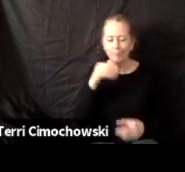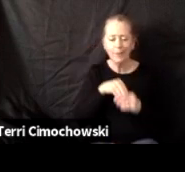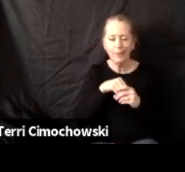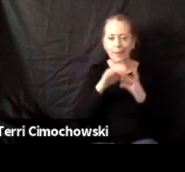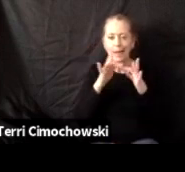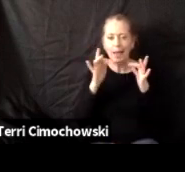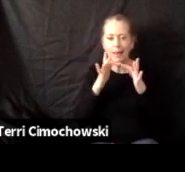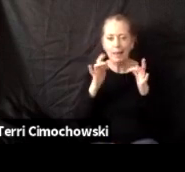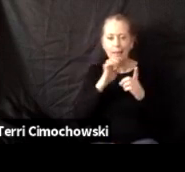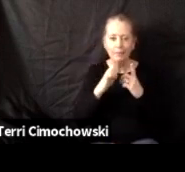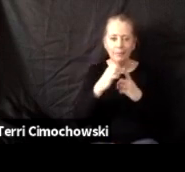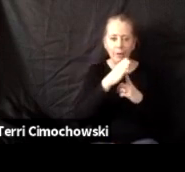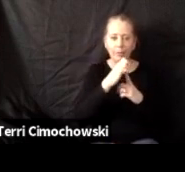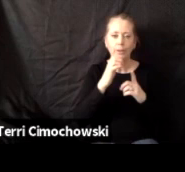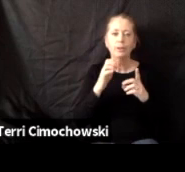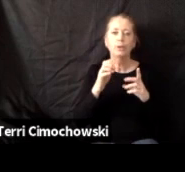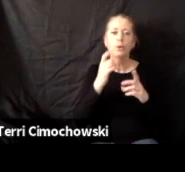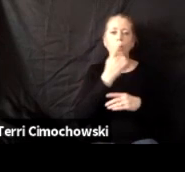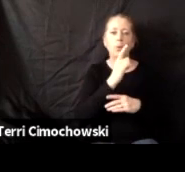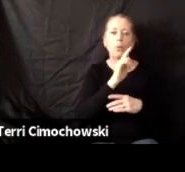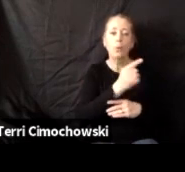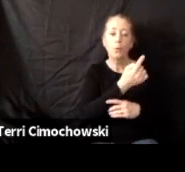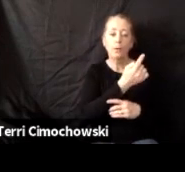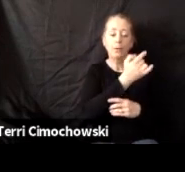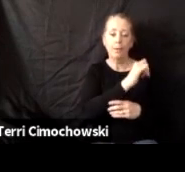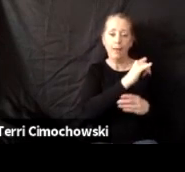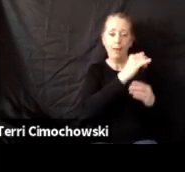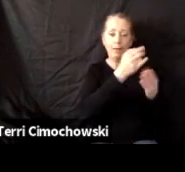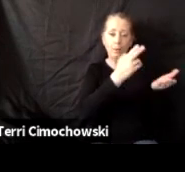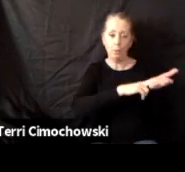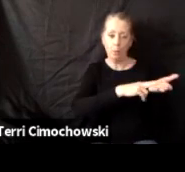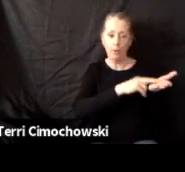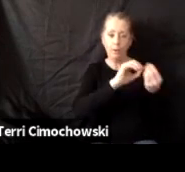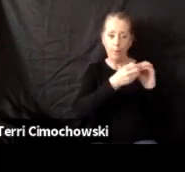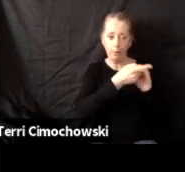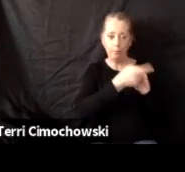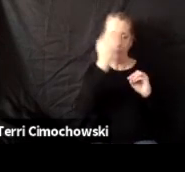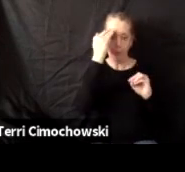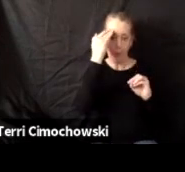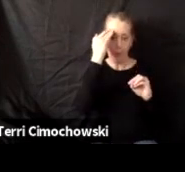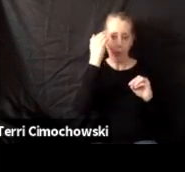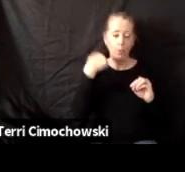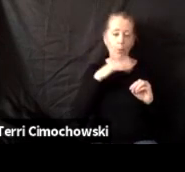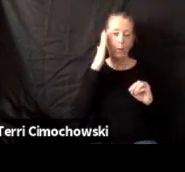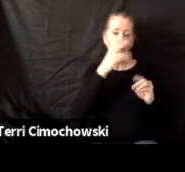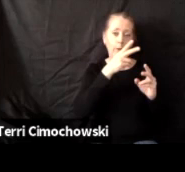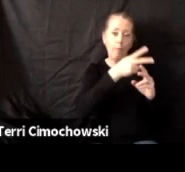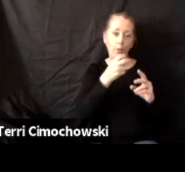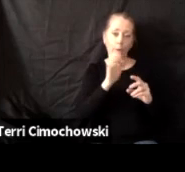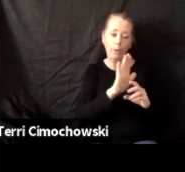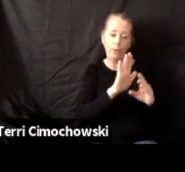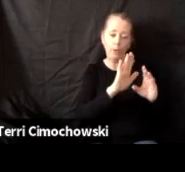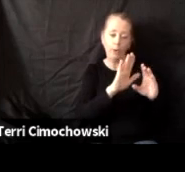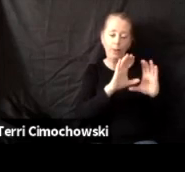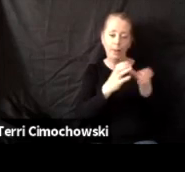online environment. So once we have the enrollment of students, we will pull what all of their classes are